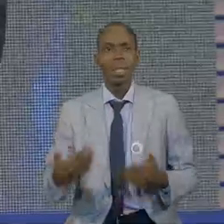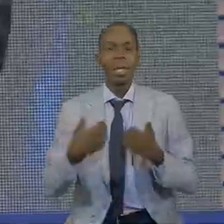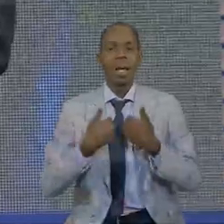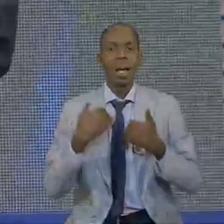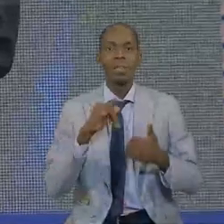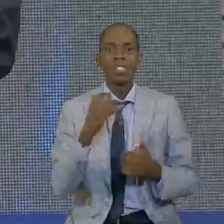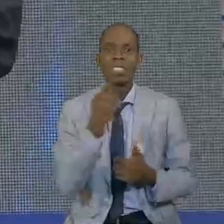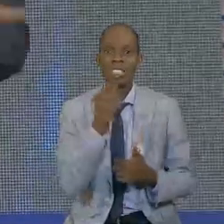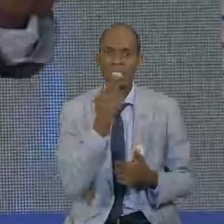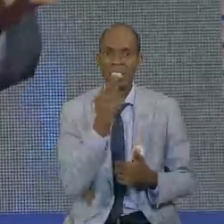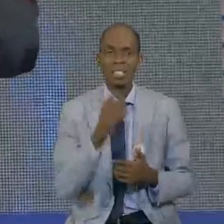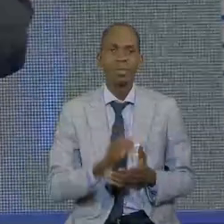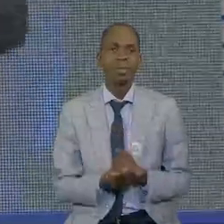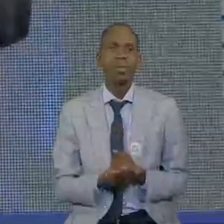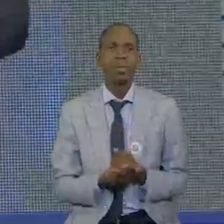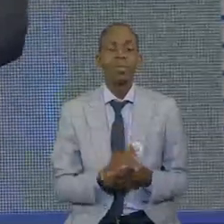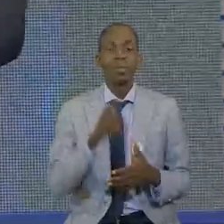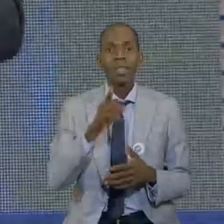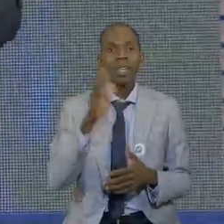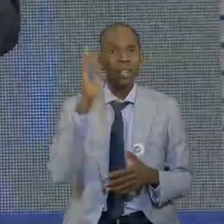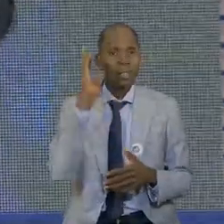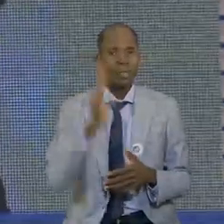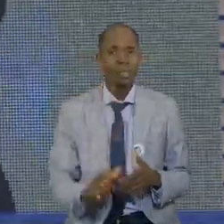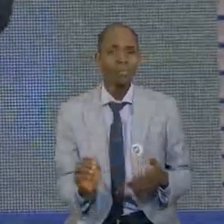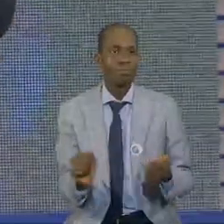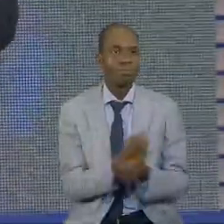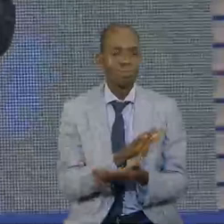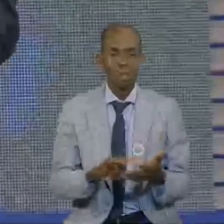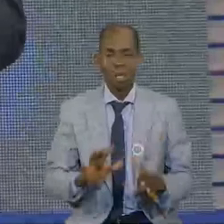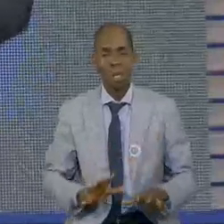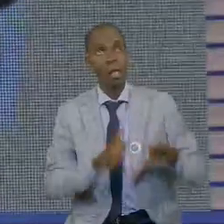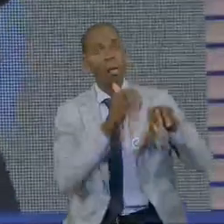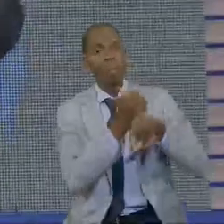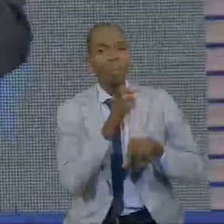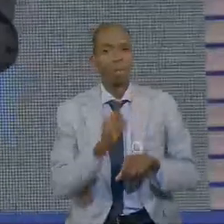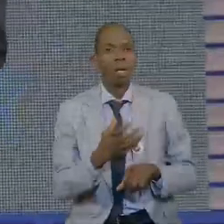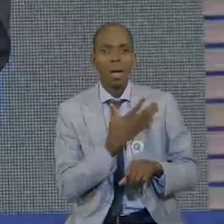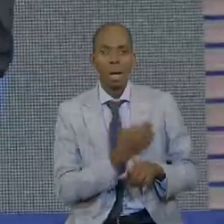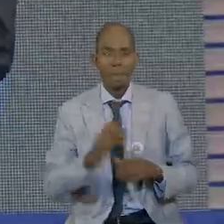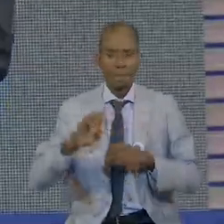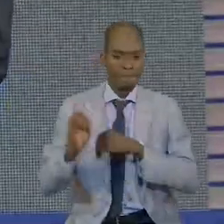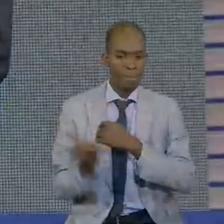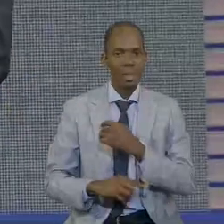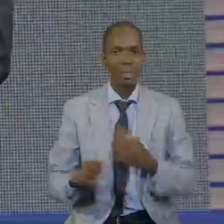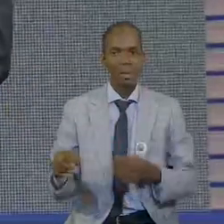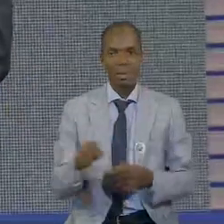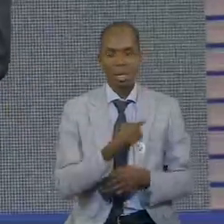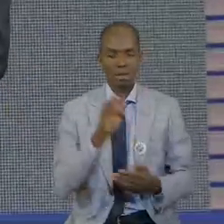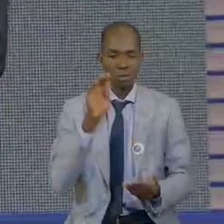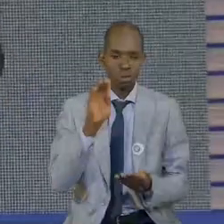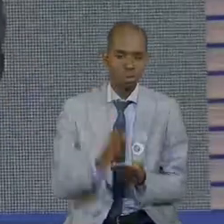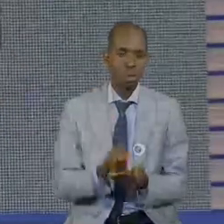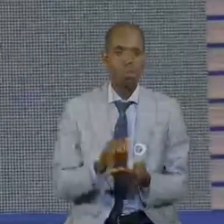traîneau aigu, tout neuf, garni de pointes. The mountains and beat them small. Tu écraseras,